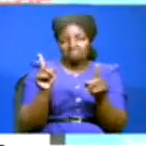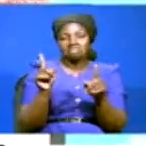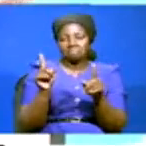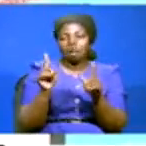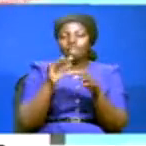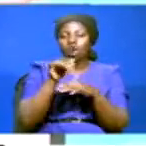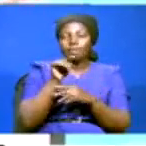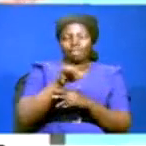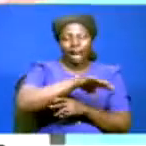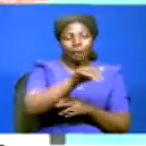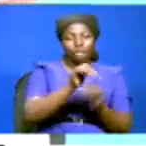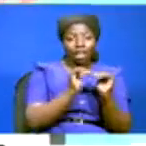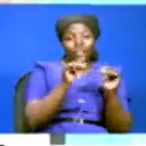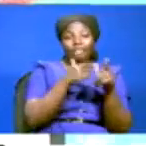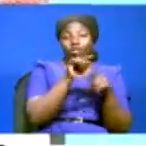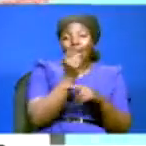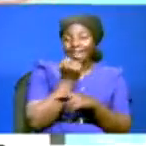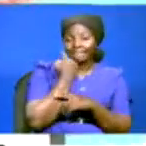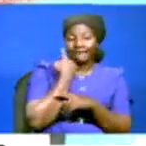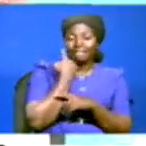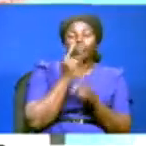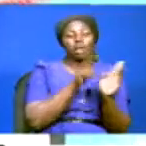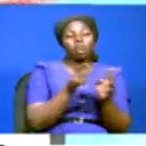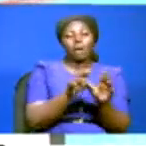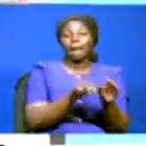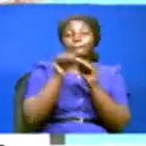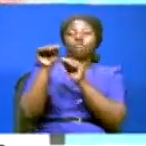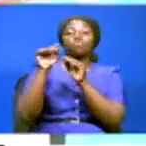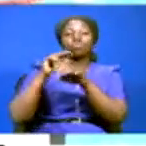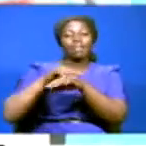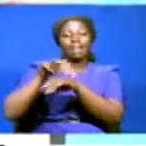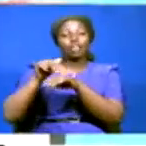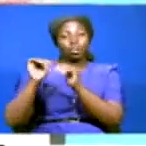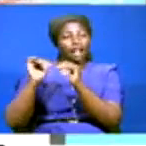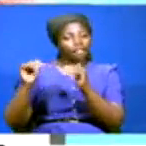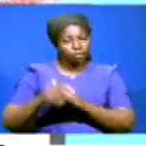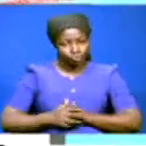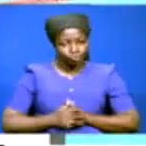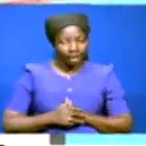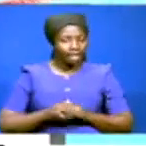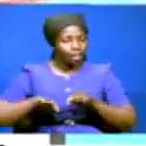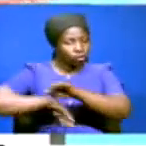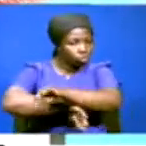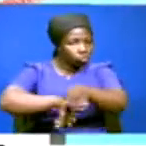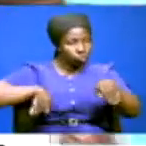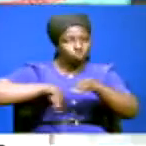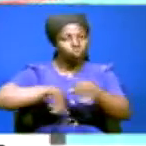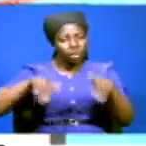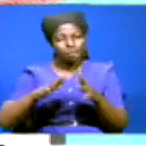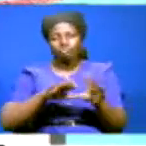the county level, you understand that we normally go to the national level. So the swimmers go to national